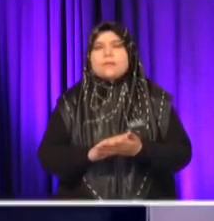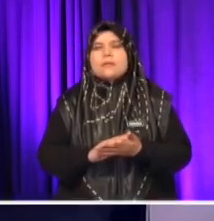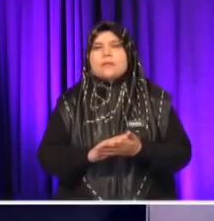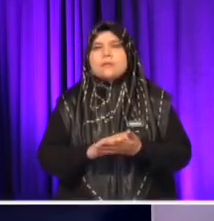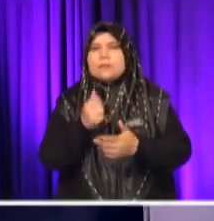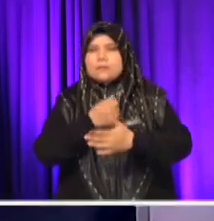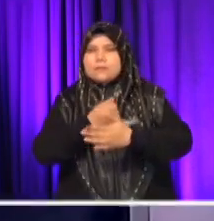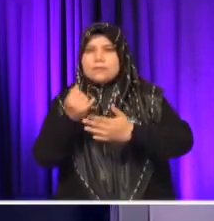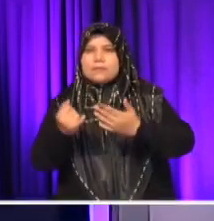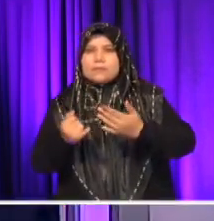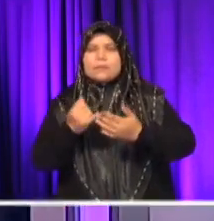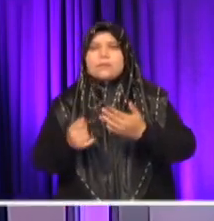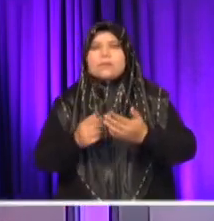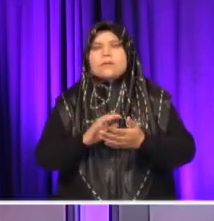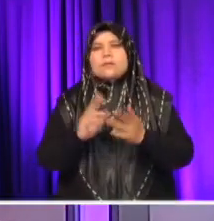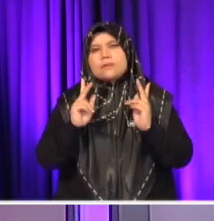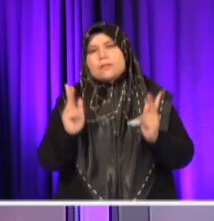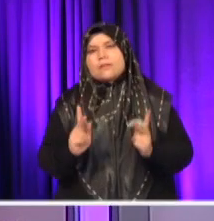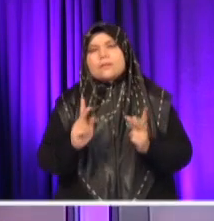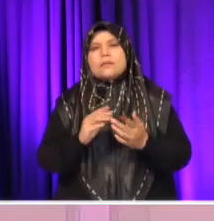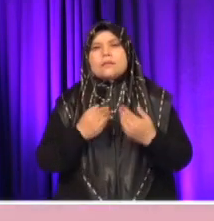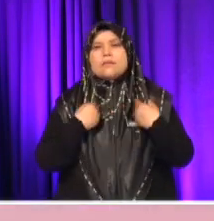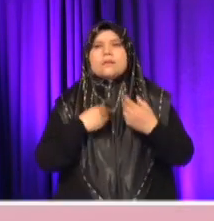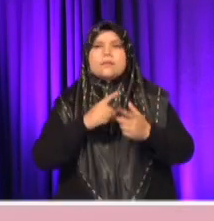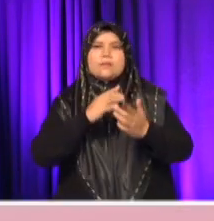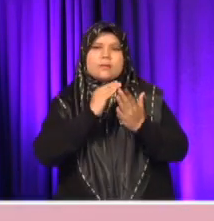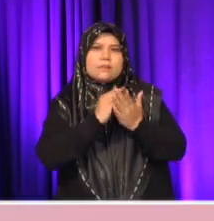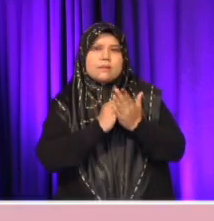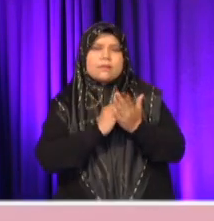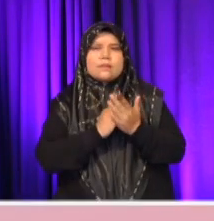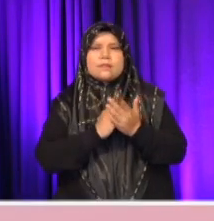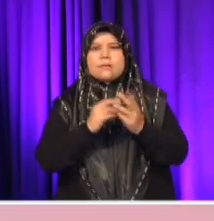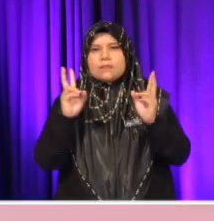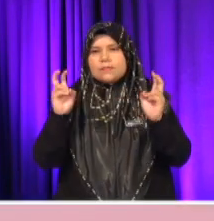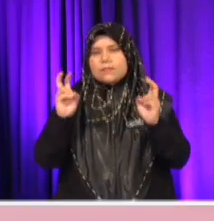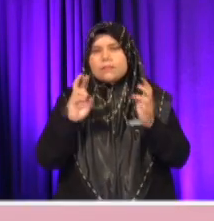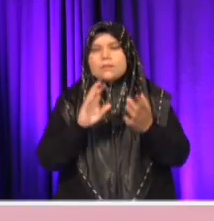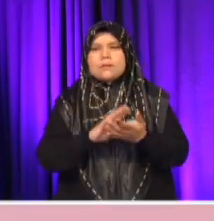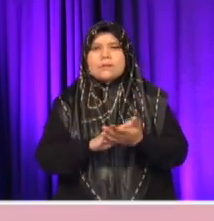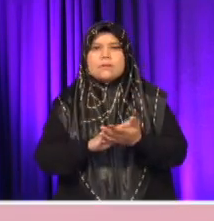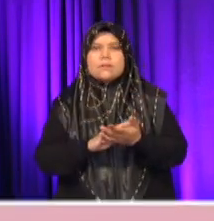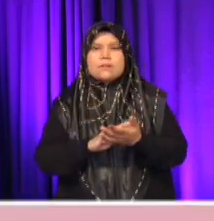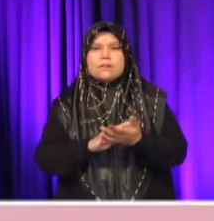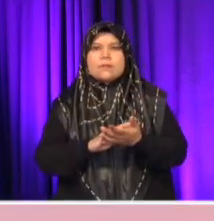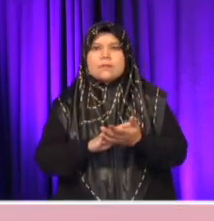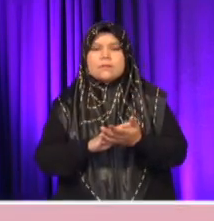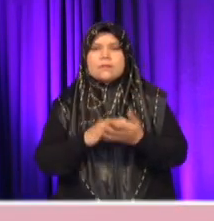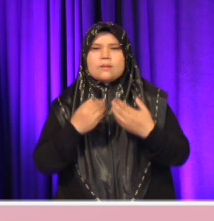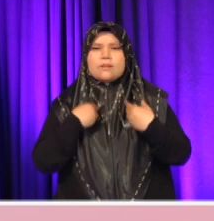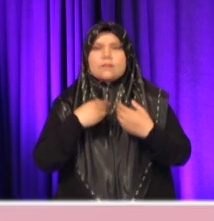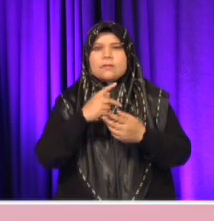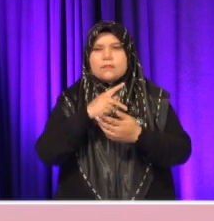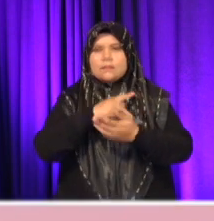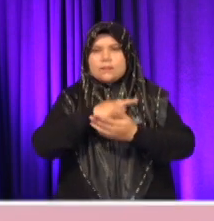but before I start, let's talk a bit about the subject aims and objectives. All right. So the curriculum has